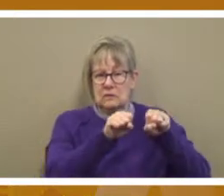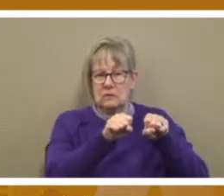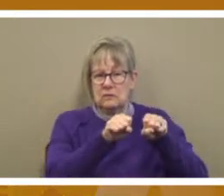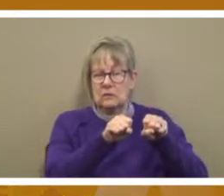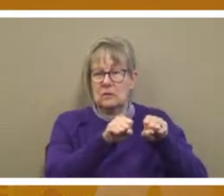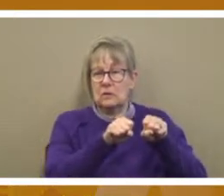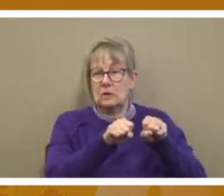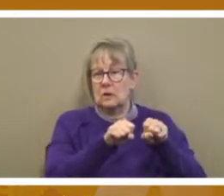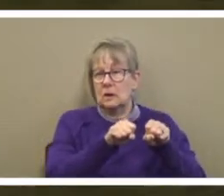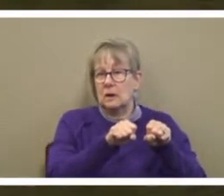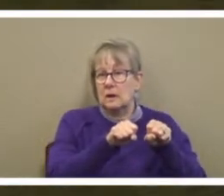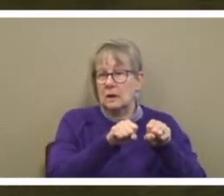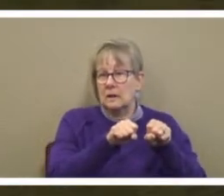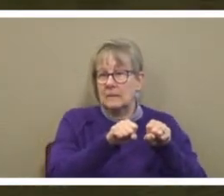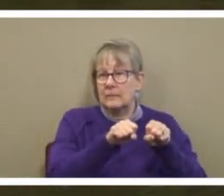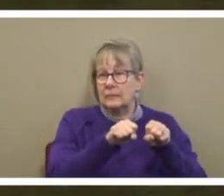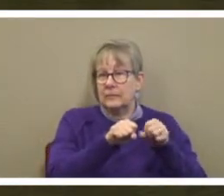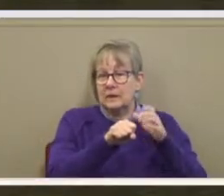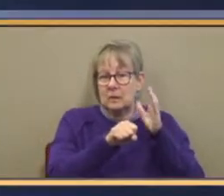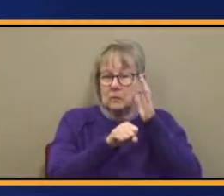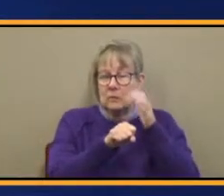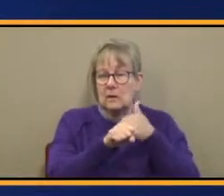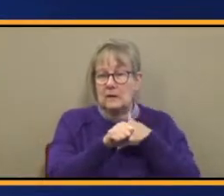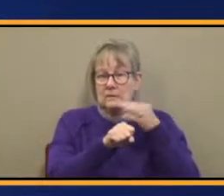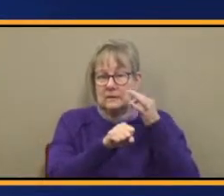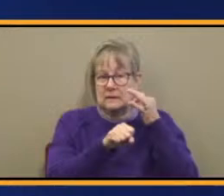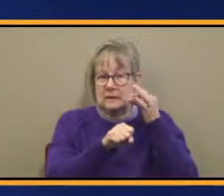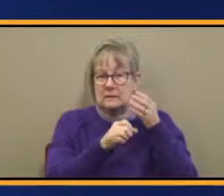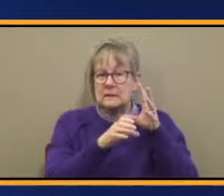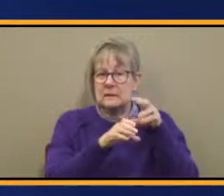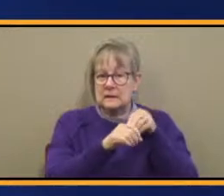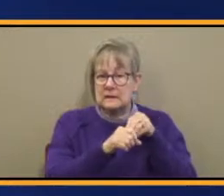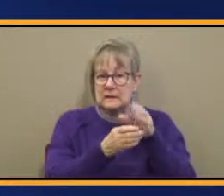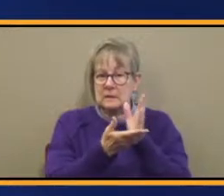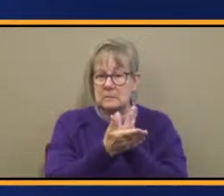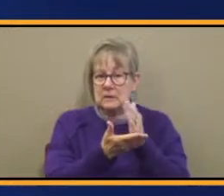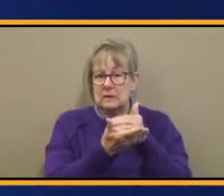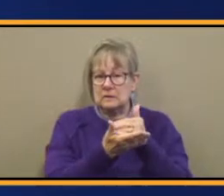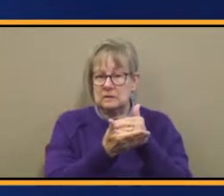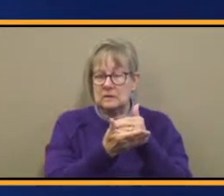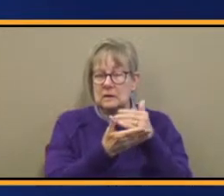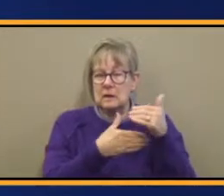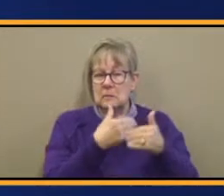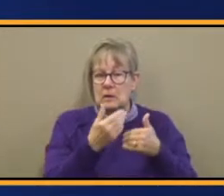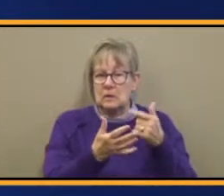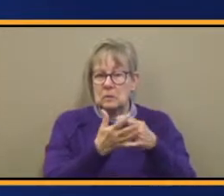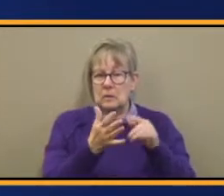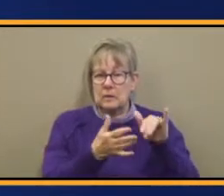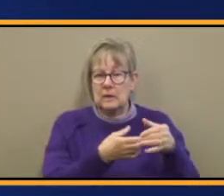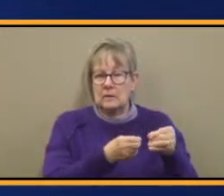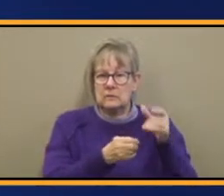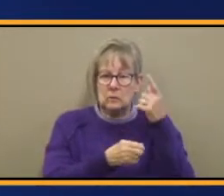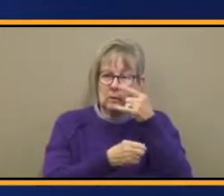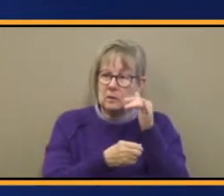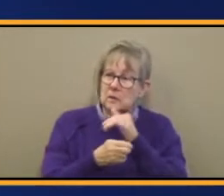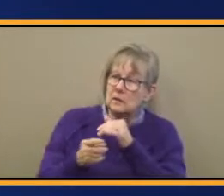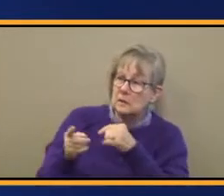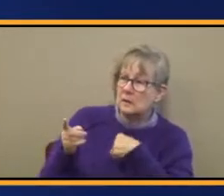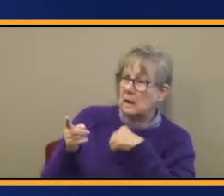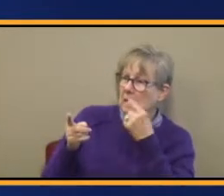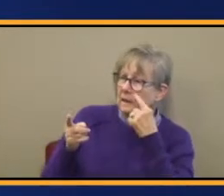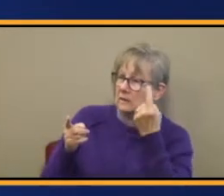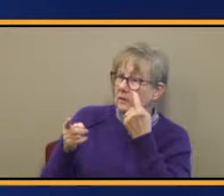groups. That'll be coming forward as part of the budget process of what that office is going to look like. And I don't think that any of the, I think just